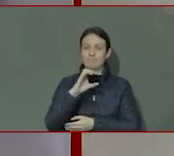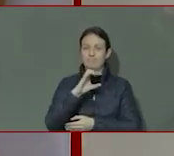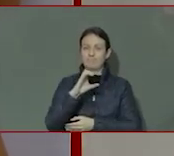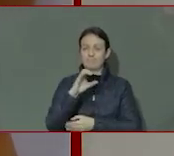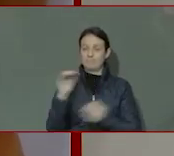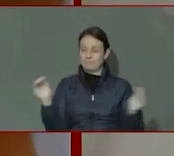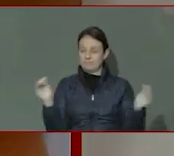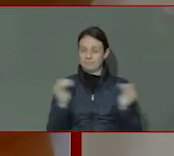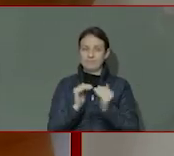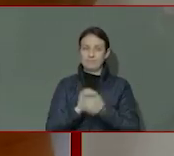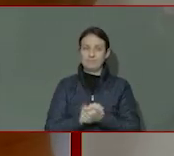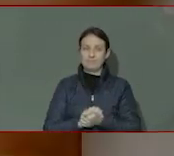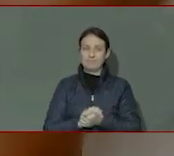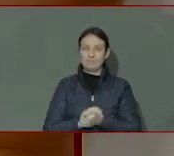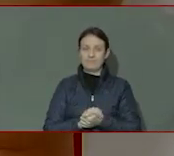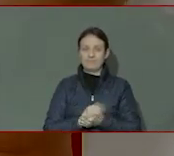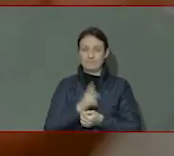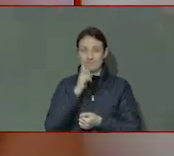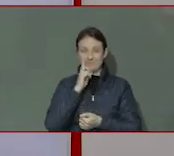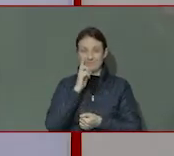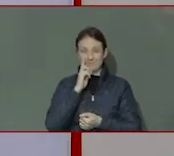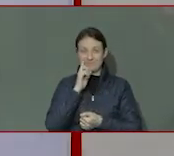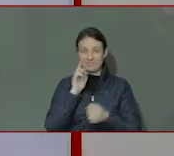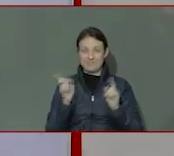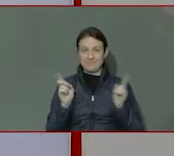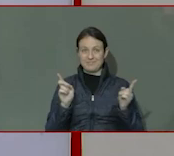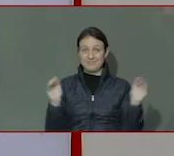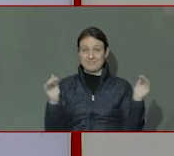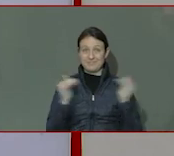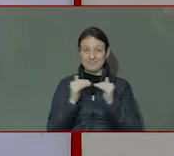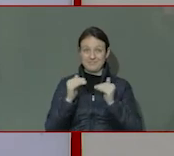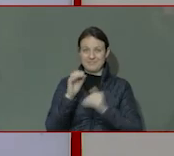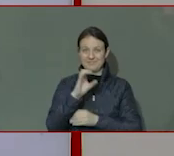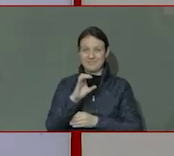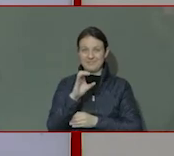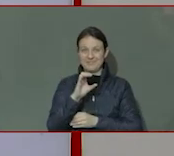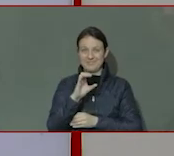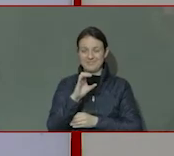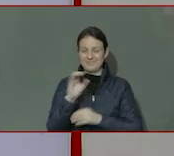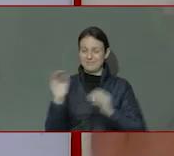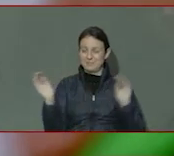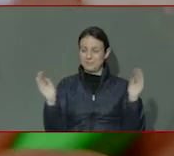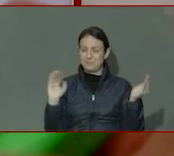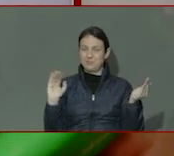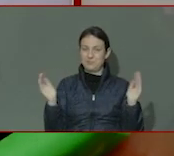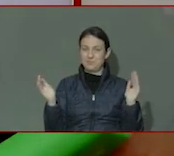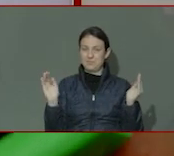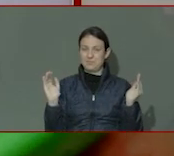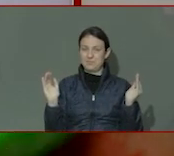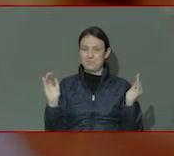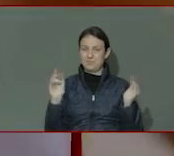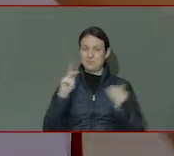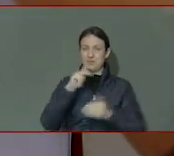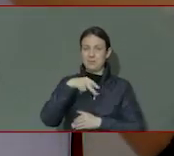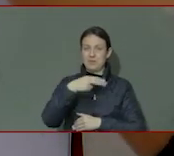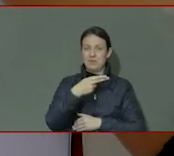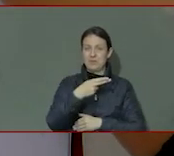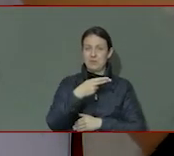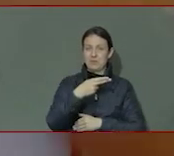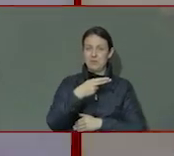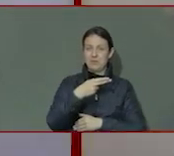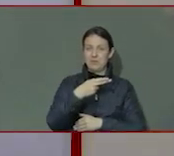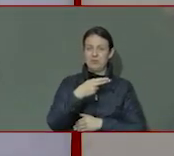concentrations. Equal concentrations. They are compared. The pH of